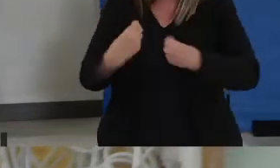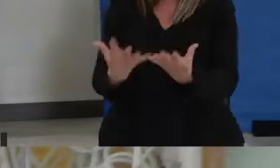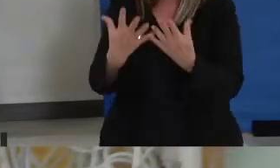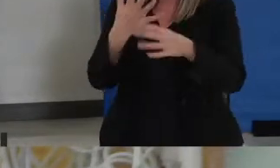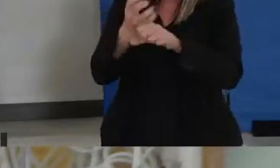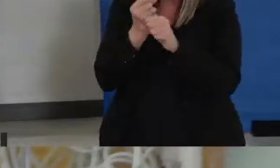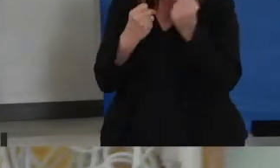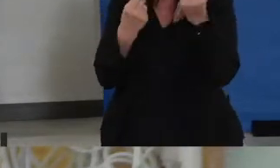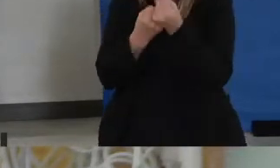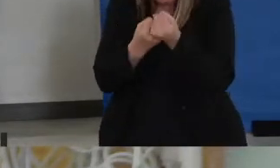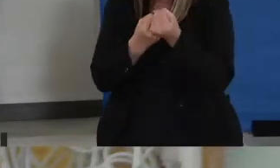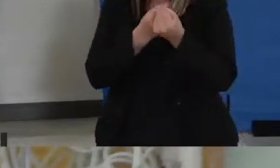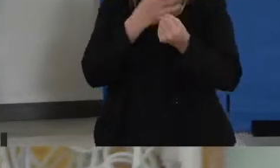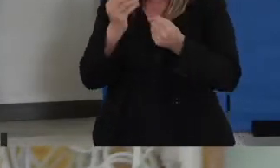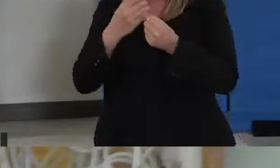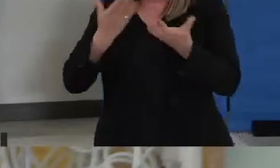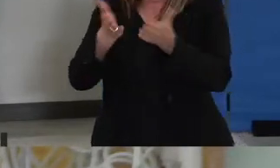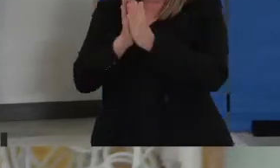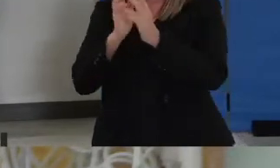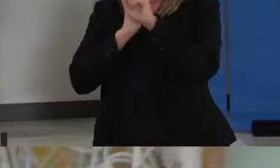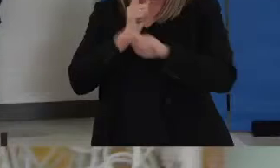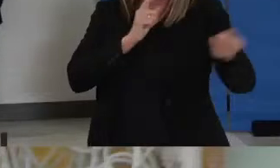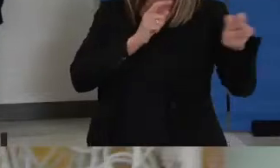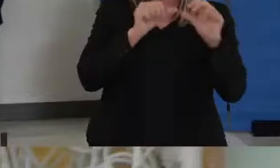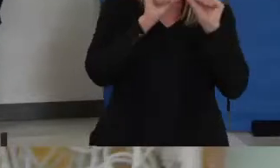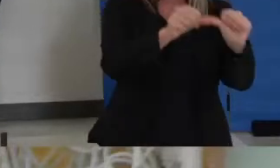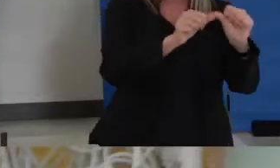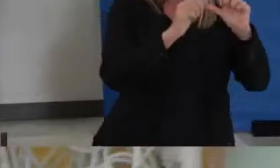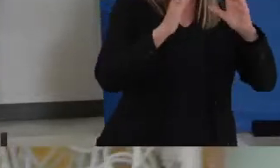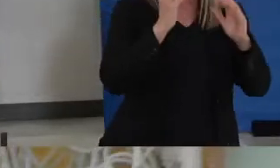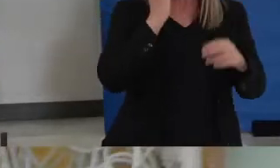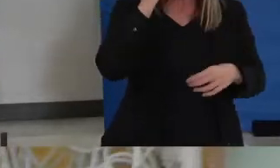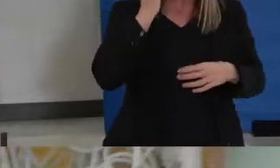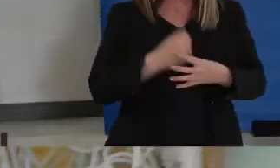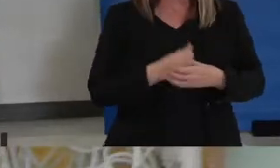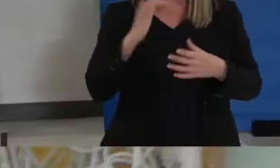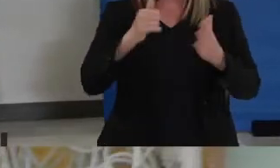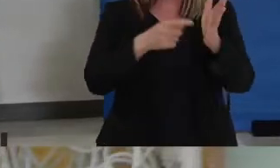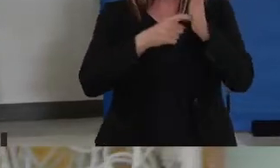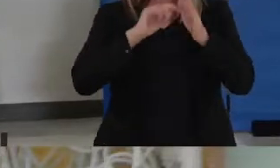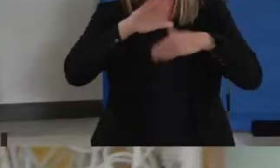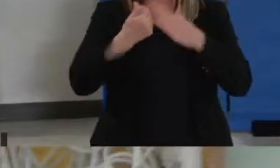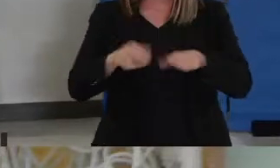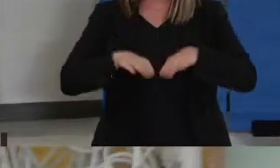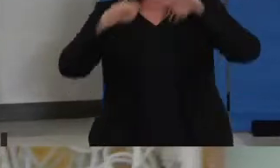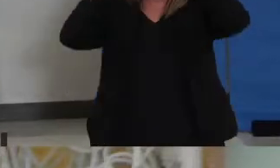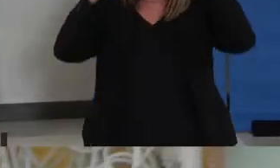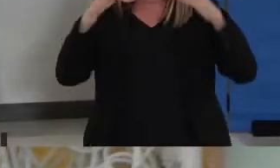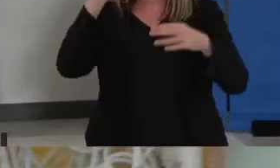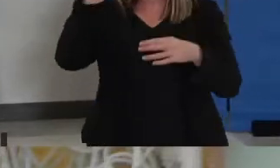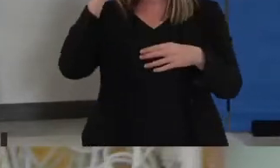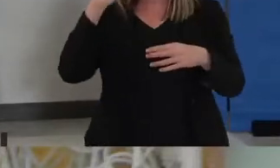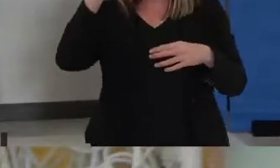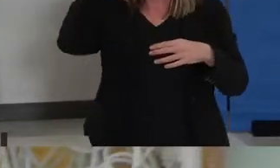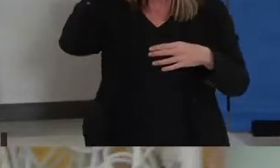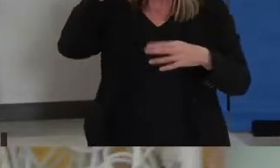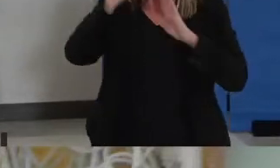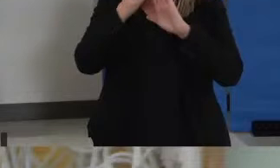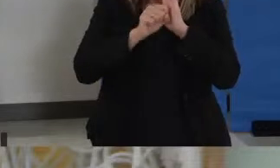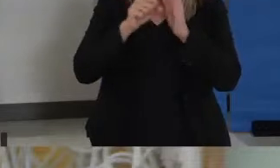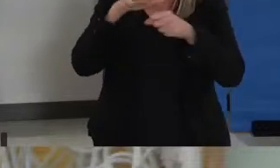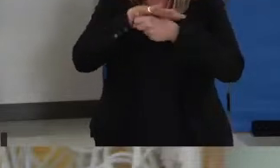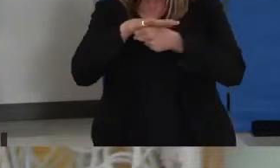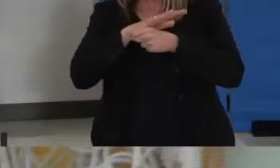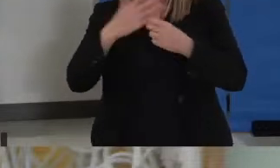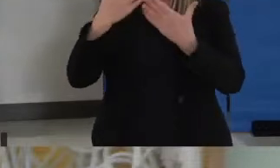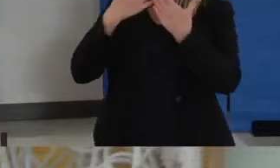access to interim and permanent housing. This requires all levels of government, federal, state, and local. So thank